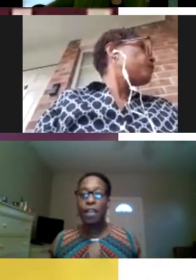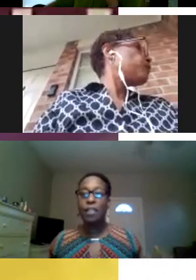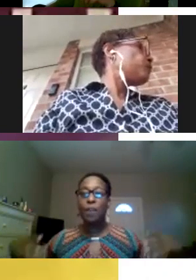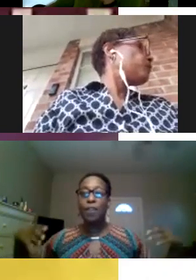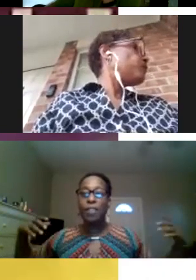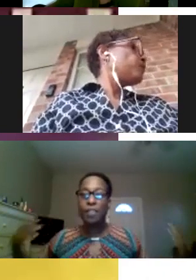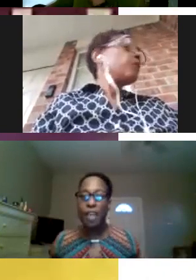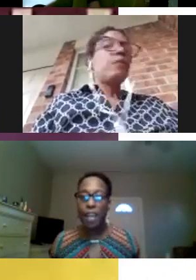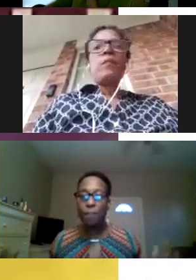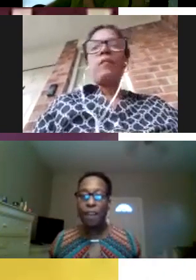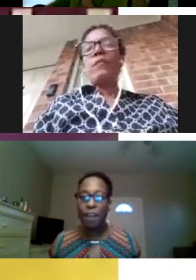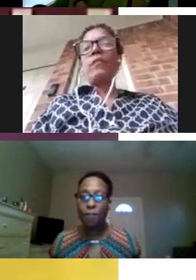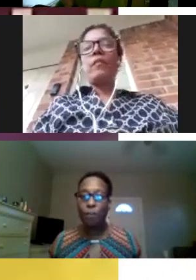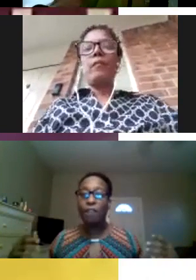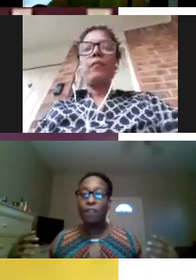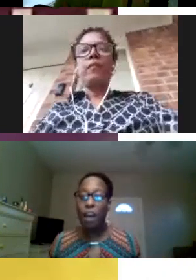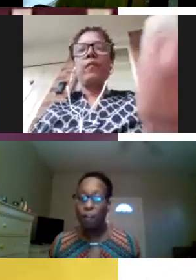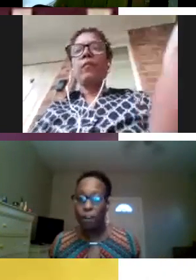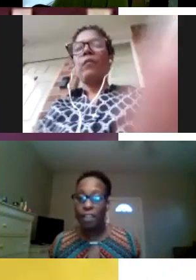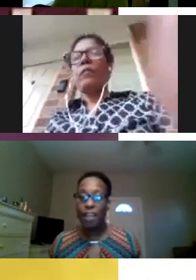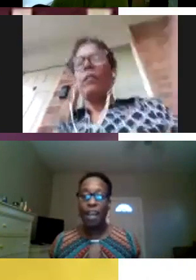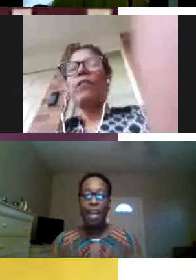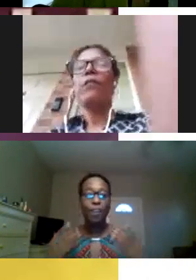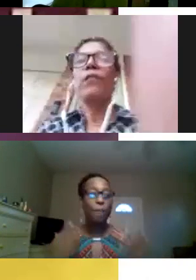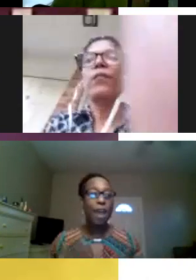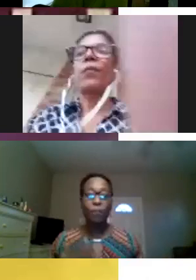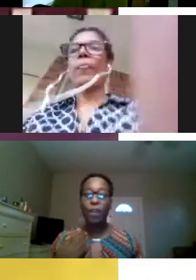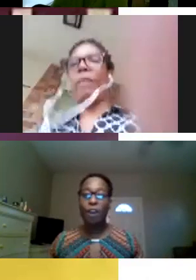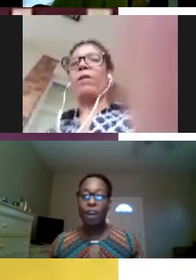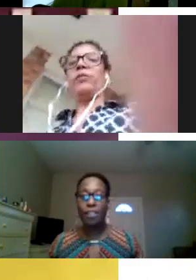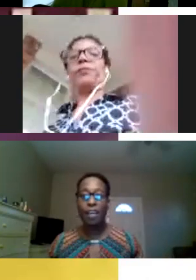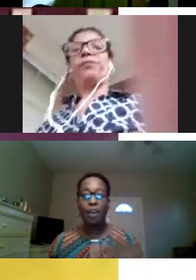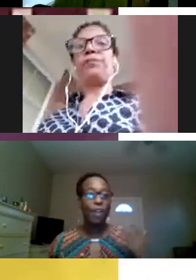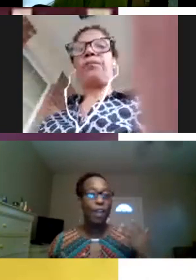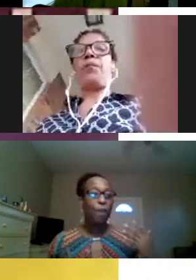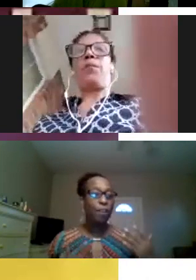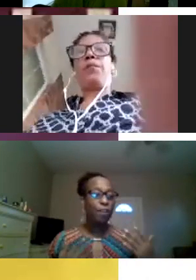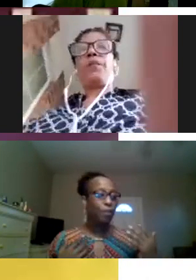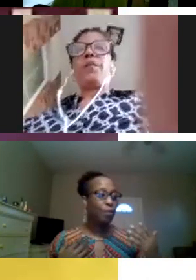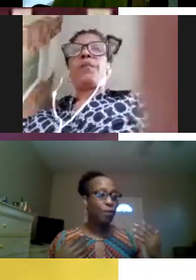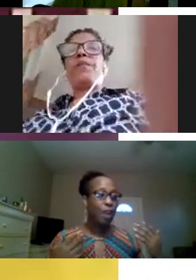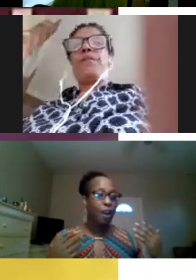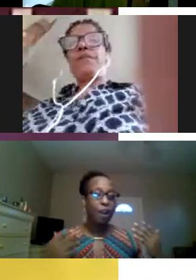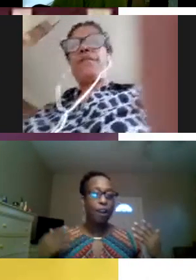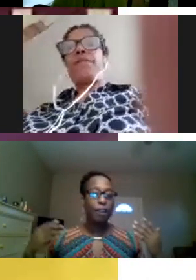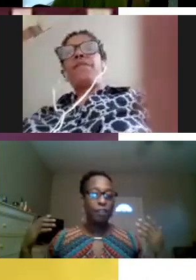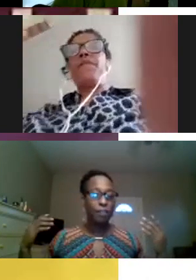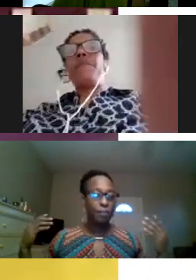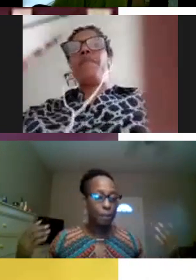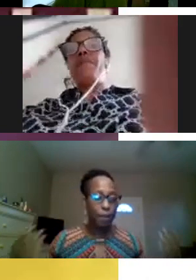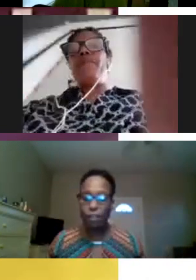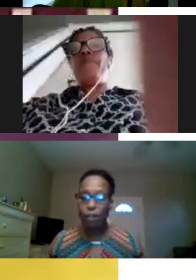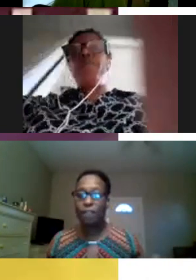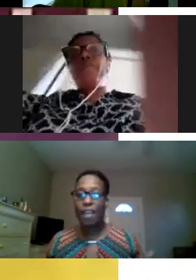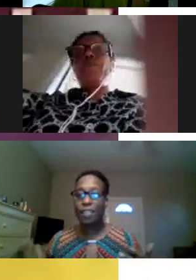everyone to be on the same level of coverage, like no matter, regardless of whether you are